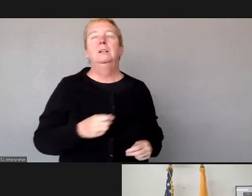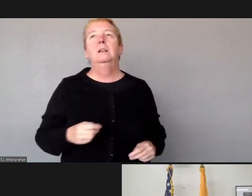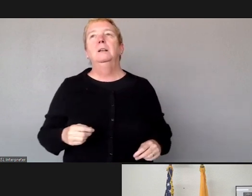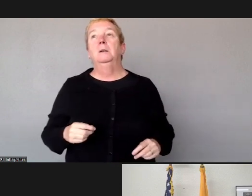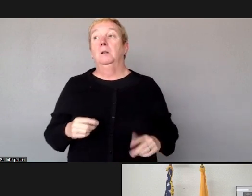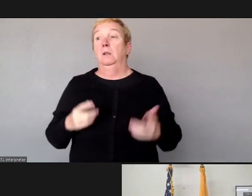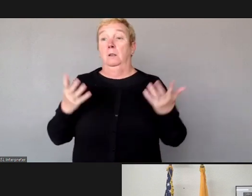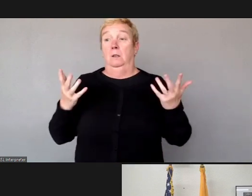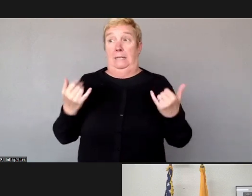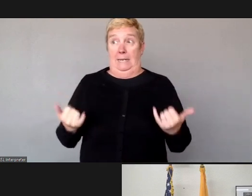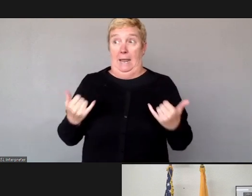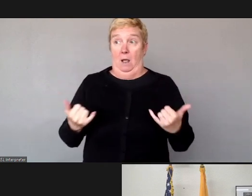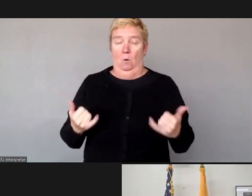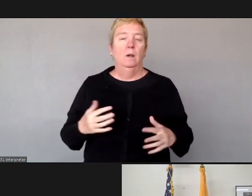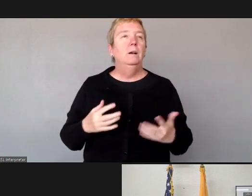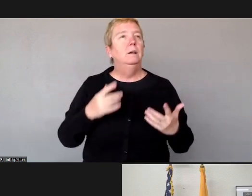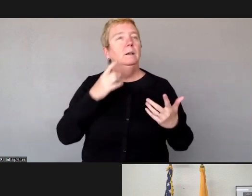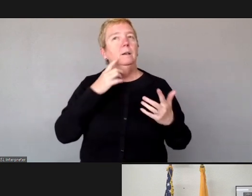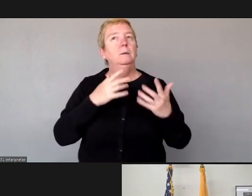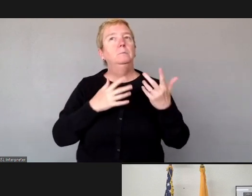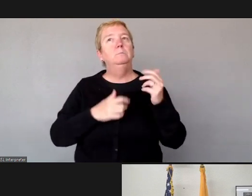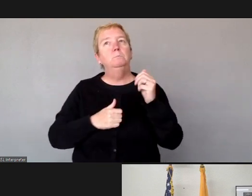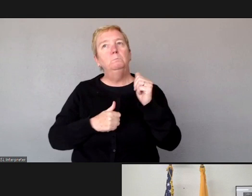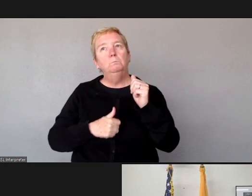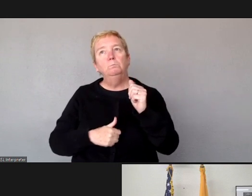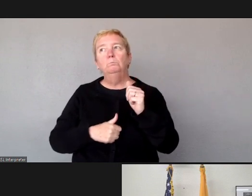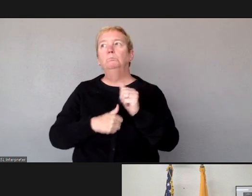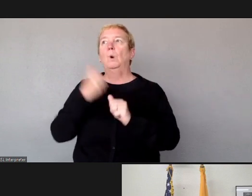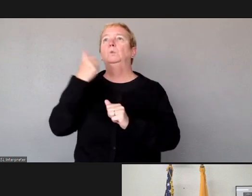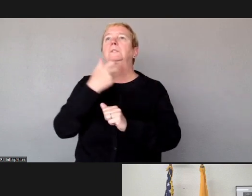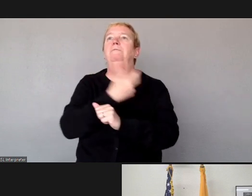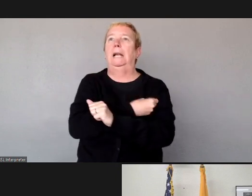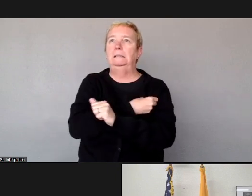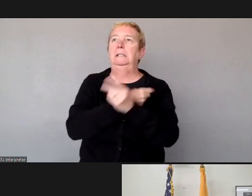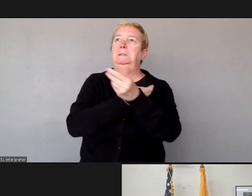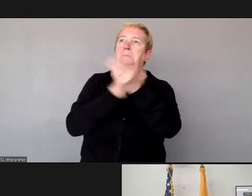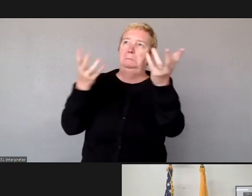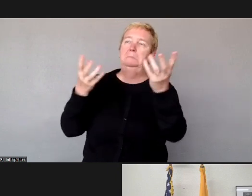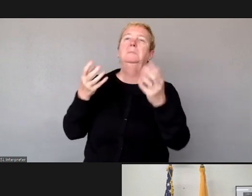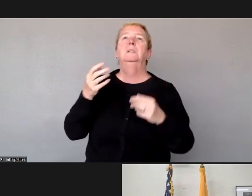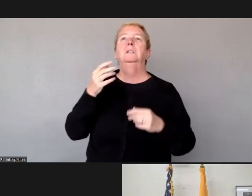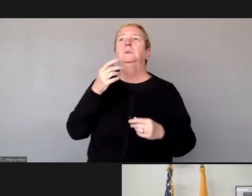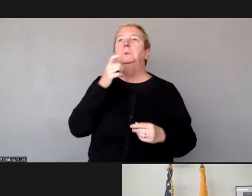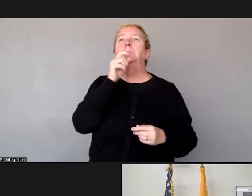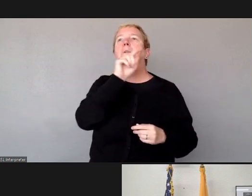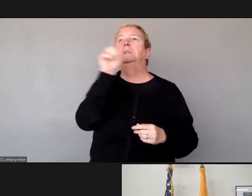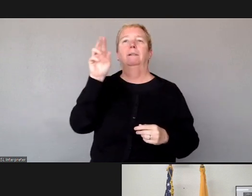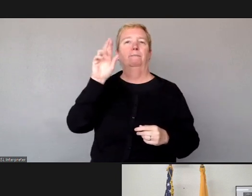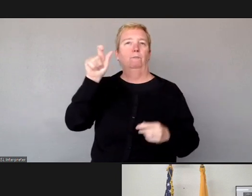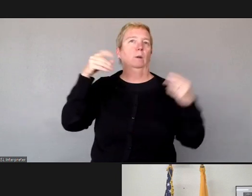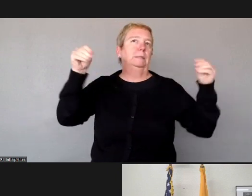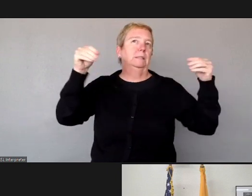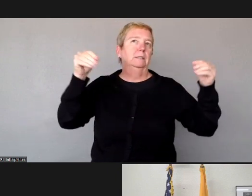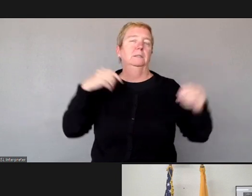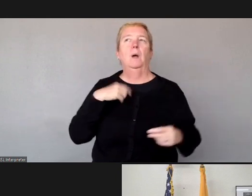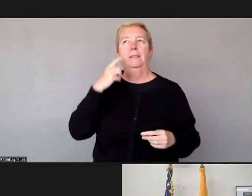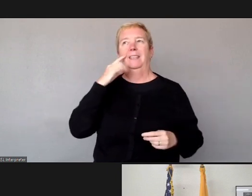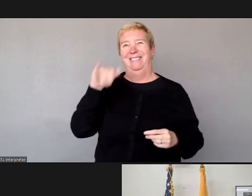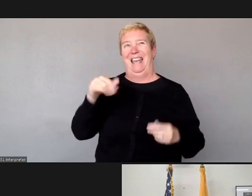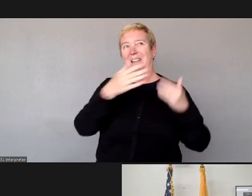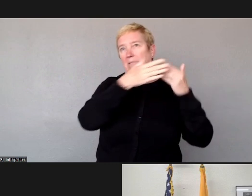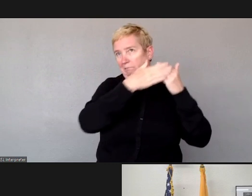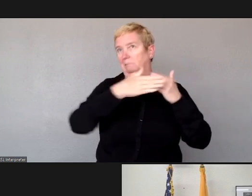right now is that the majority of the vaccines that are being given are still pharmacies. So I still think that's still going to be the main way people